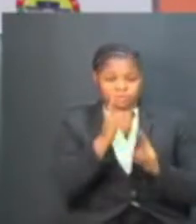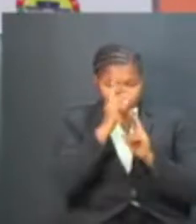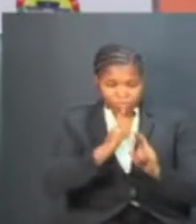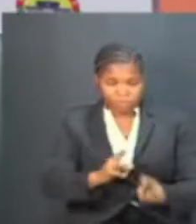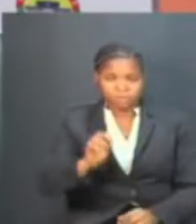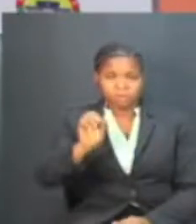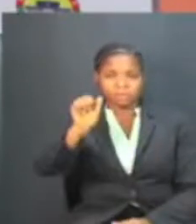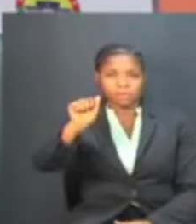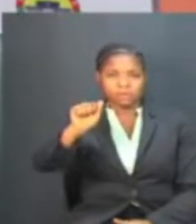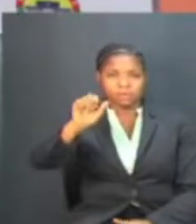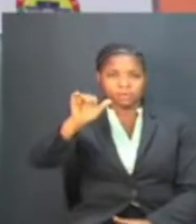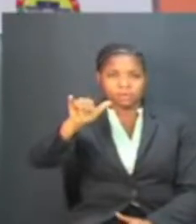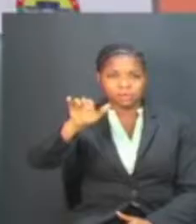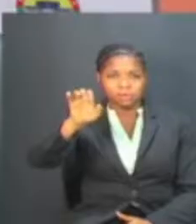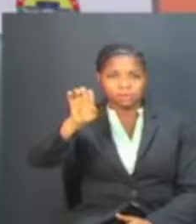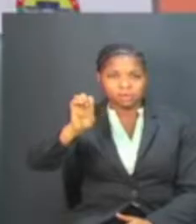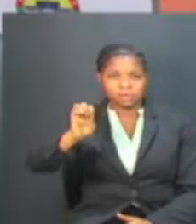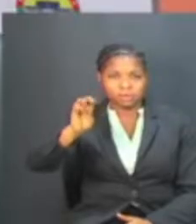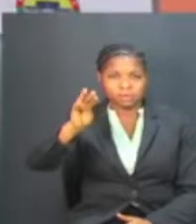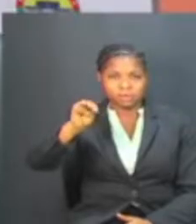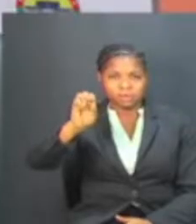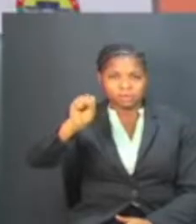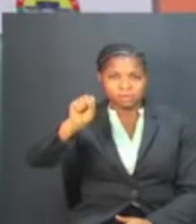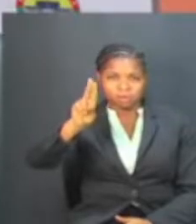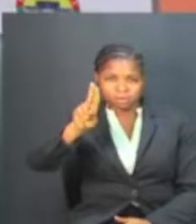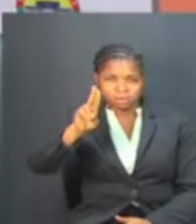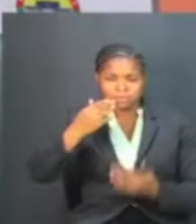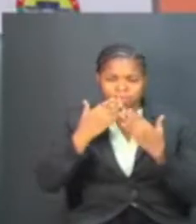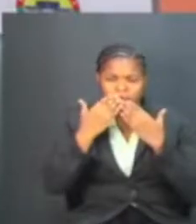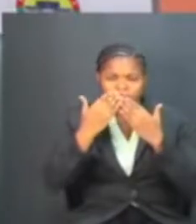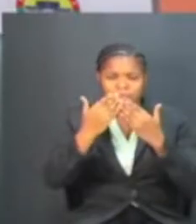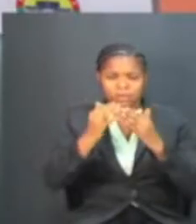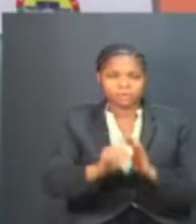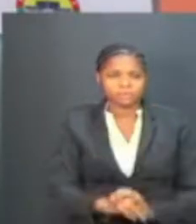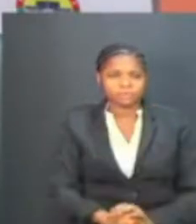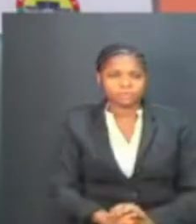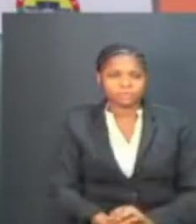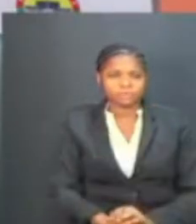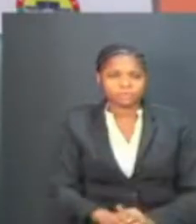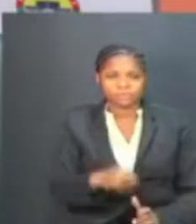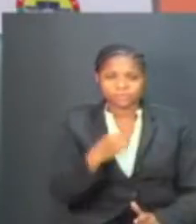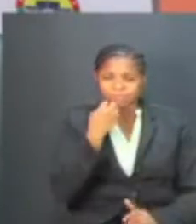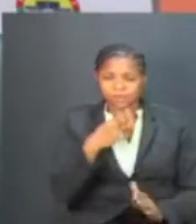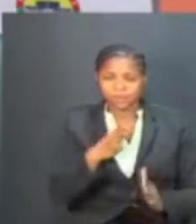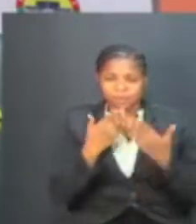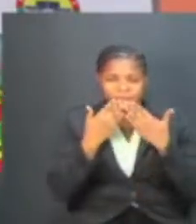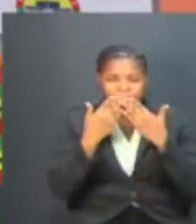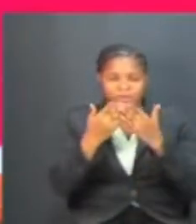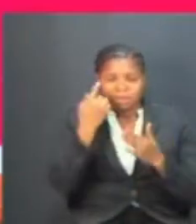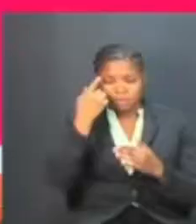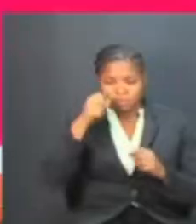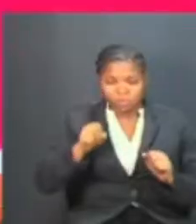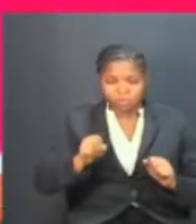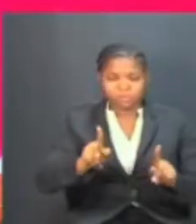done. I thank you, and I wish us all the best that we will continue. Mr. Speaker, thank you very much for the opportunity.